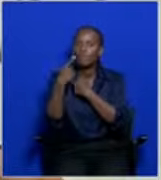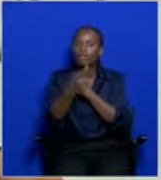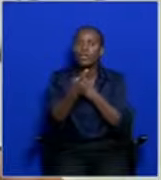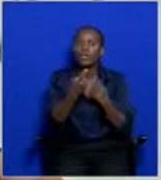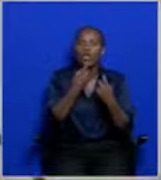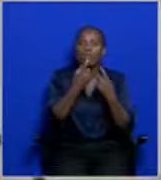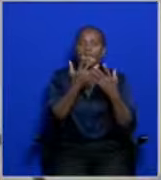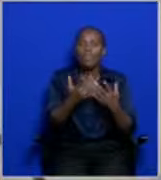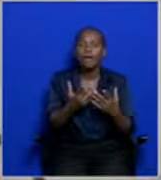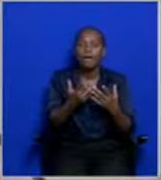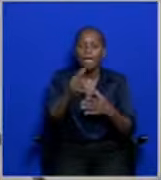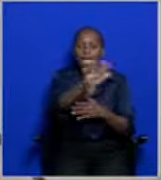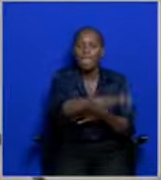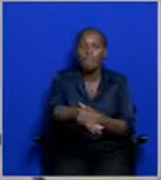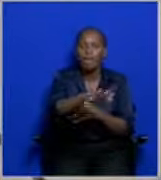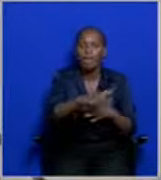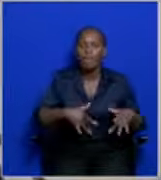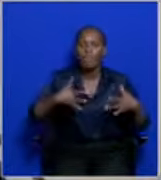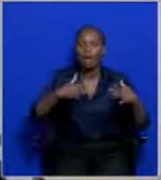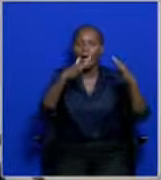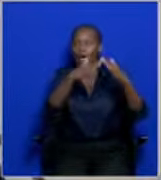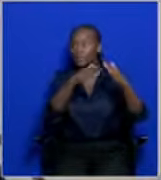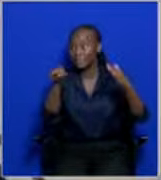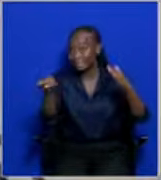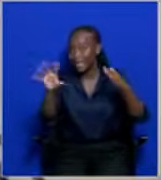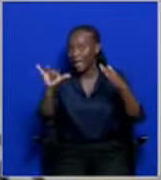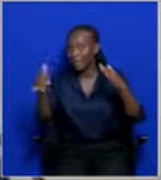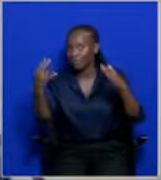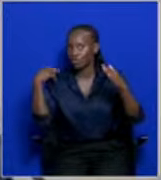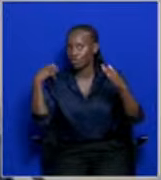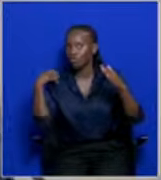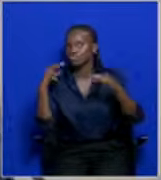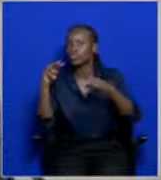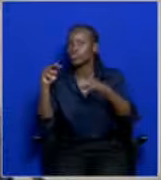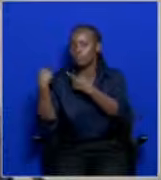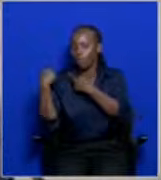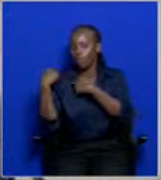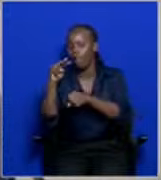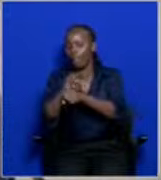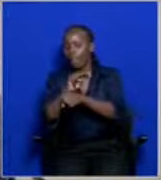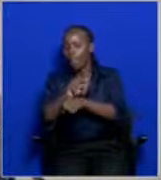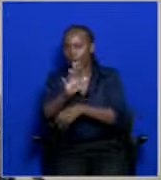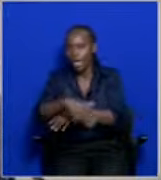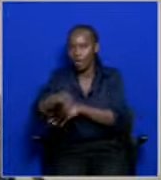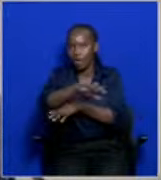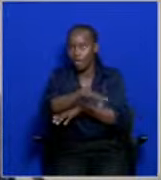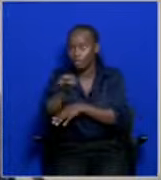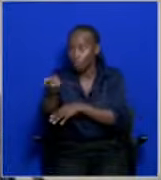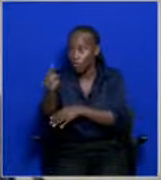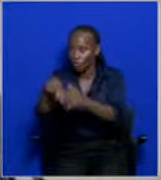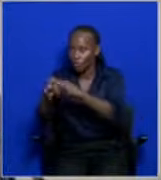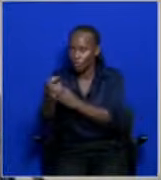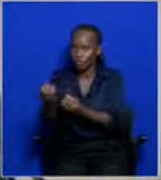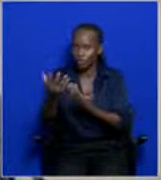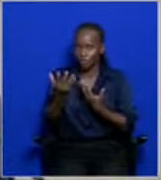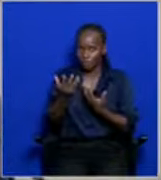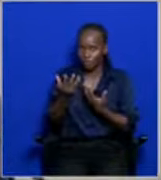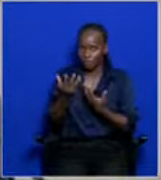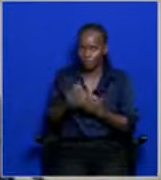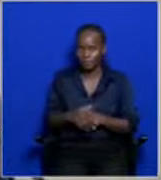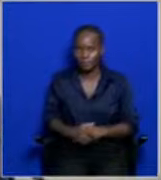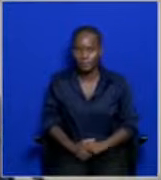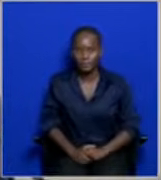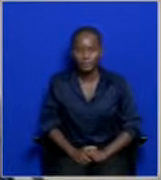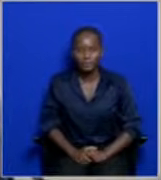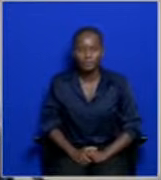Yes. And you request, I see, that the laboratory provide you with a photo